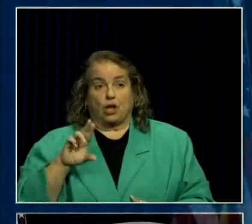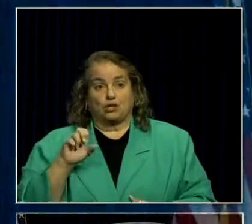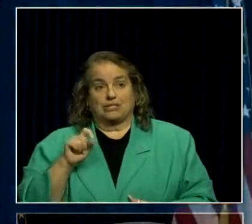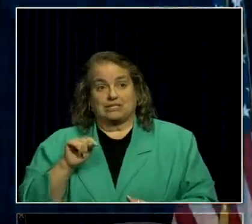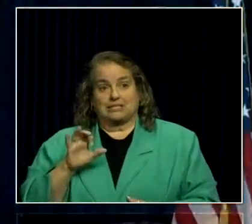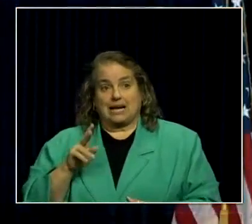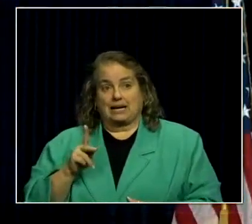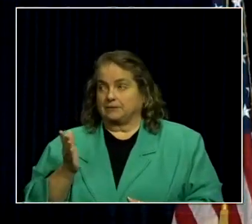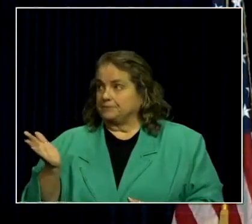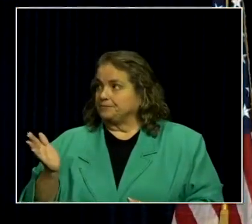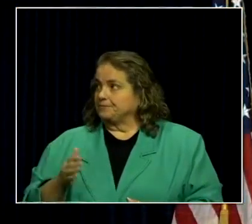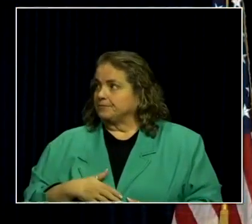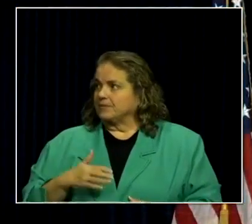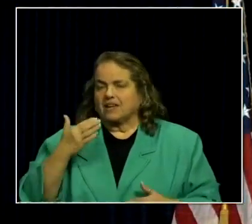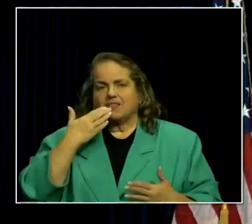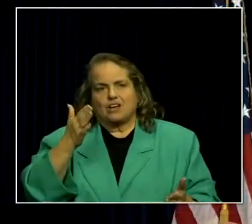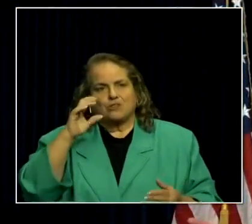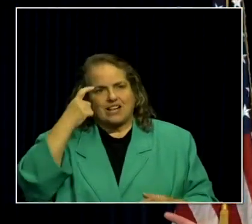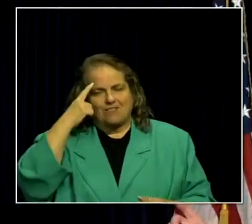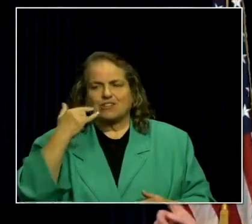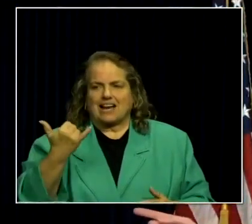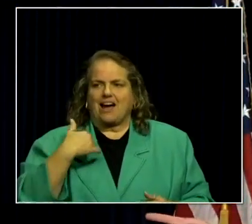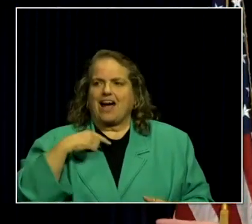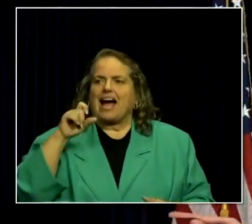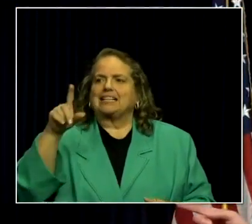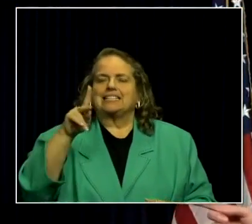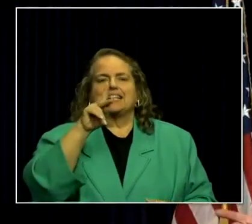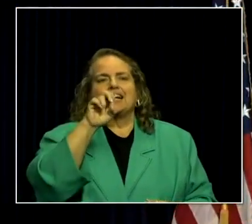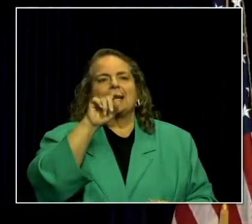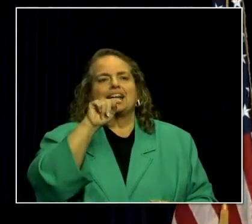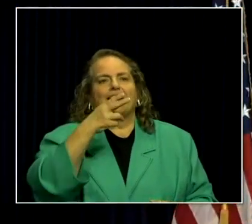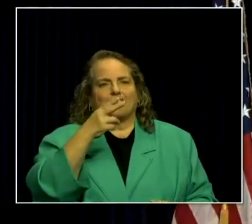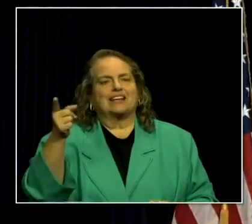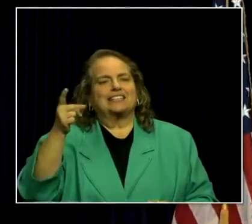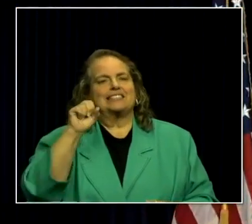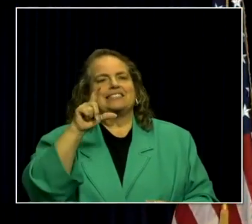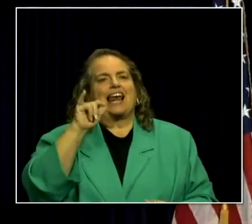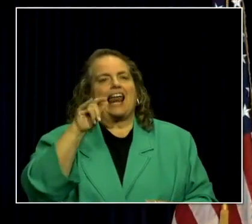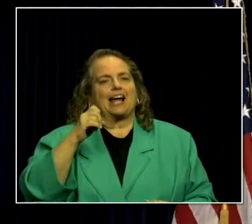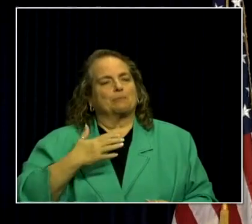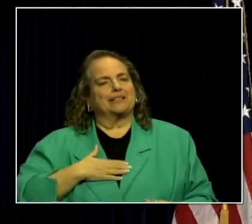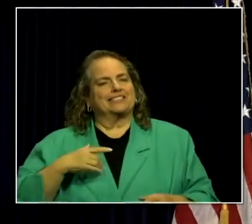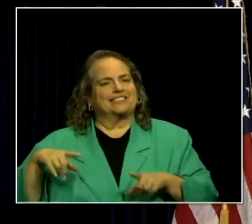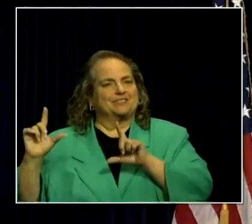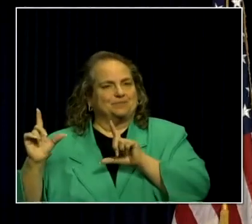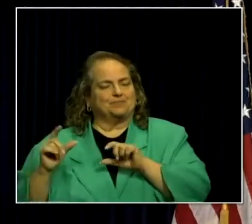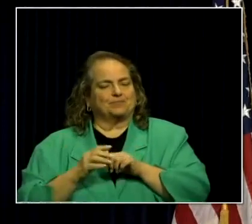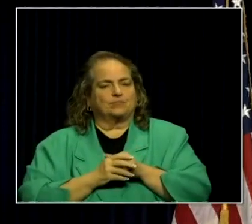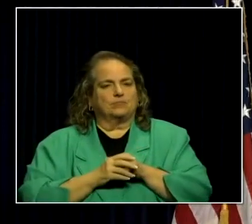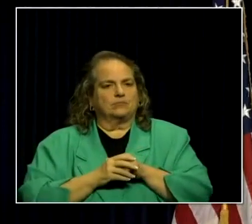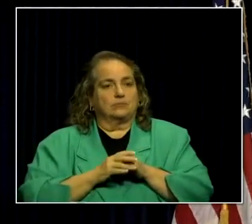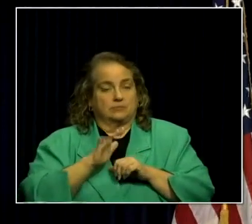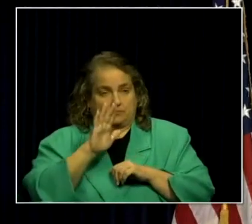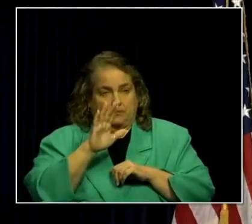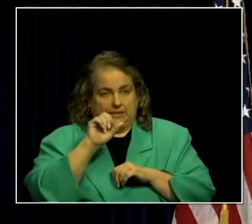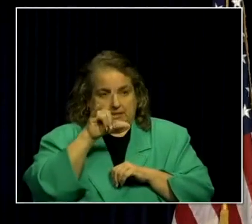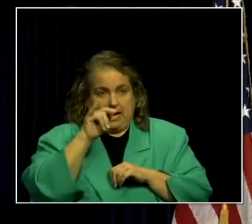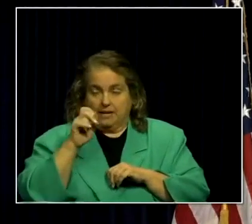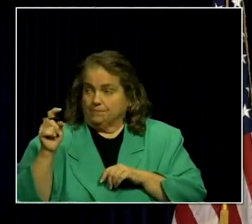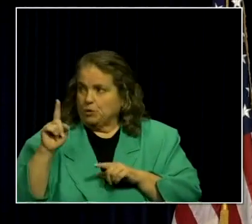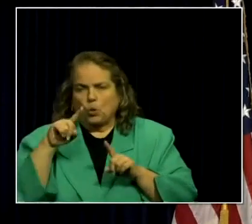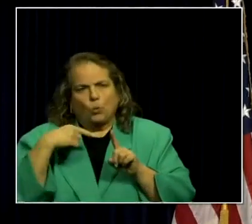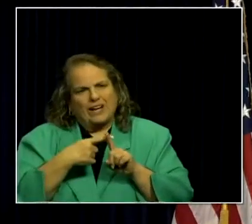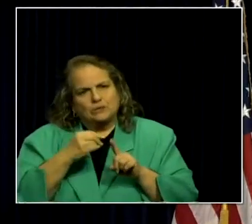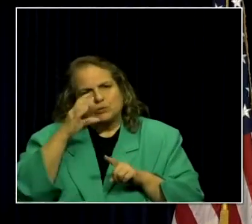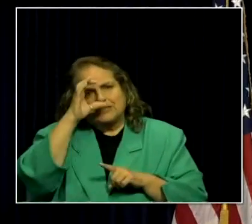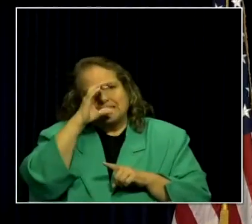Thank you, Governor. It's the first time I get to ask Kenneth for a slide. If you could do the when to seek care for me, please. This is really important, and I know that each day